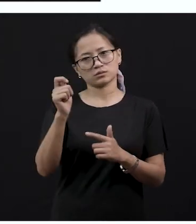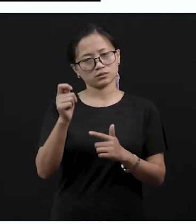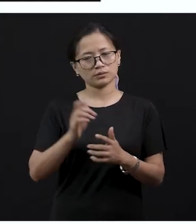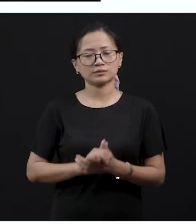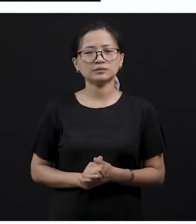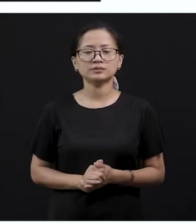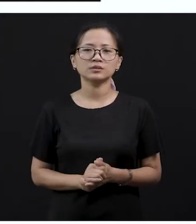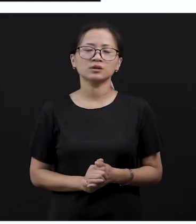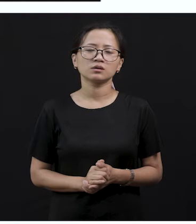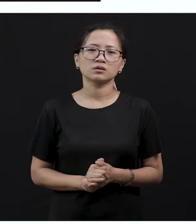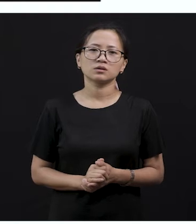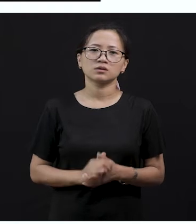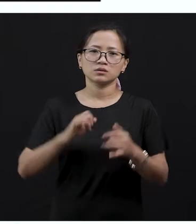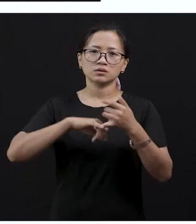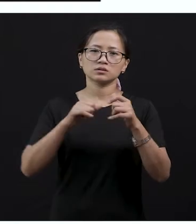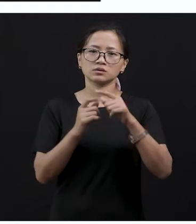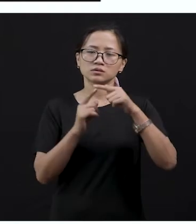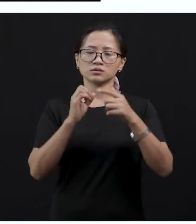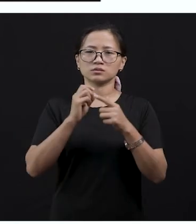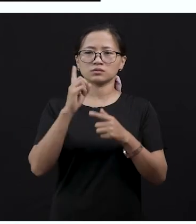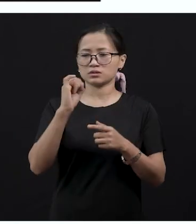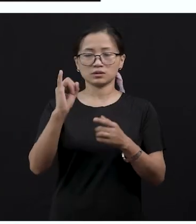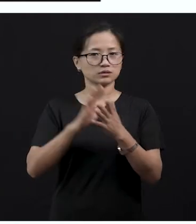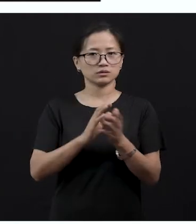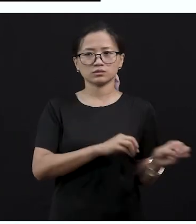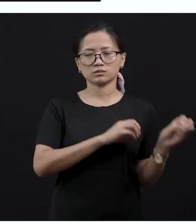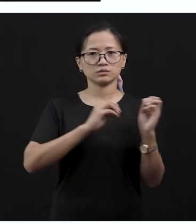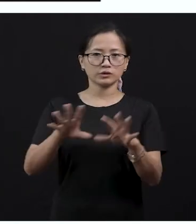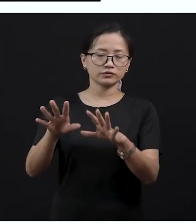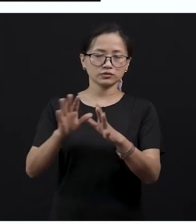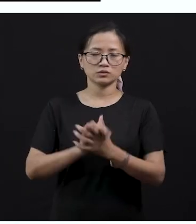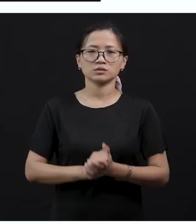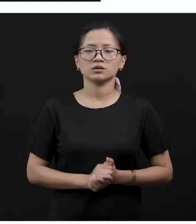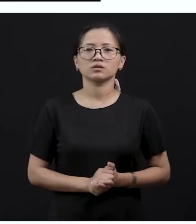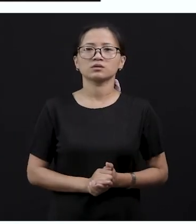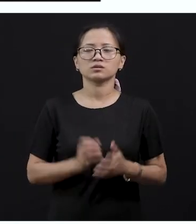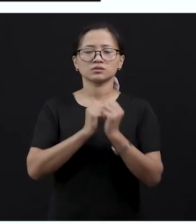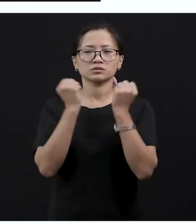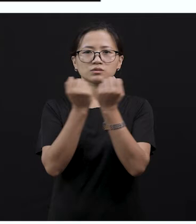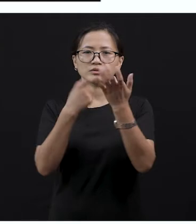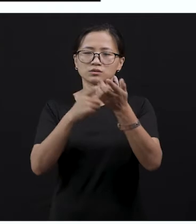So when this sati system was removed, also some social